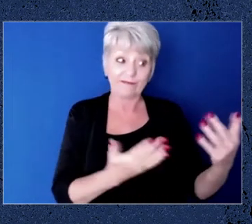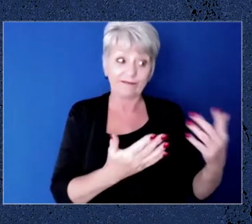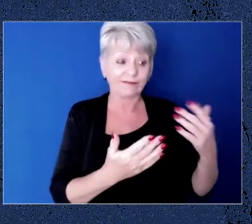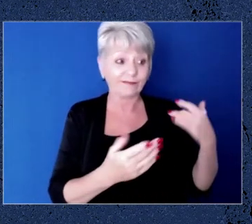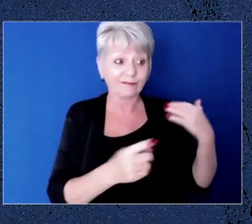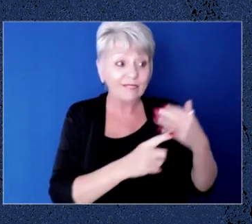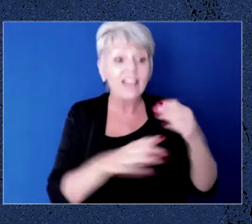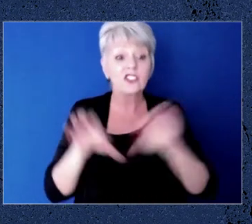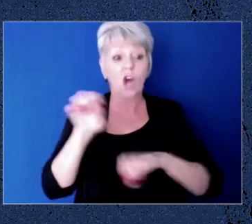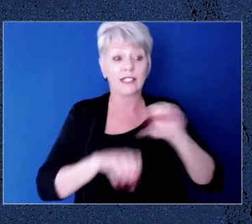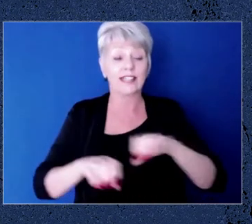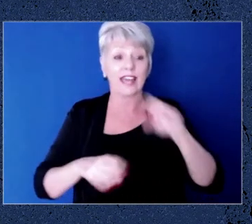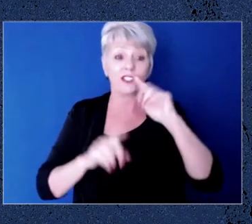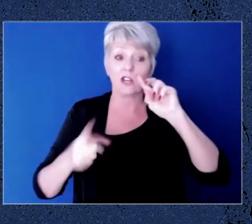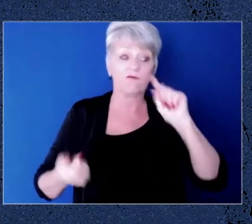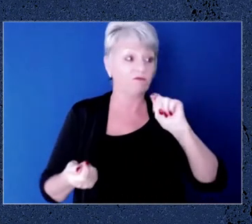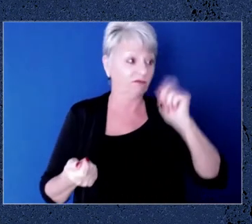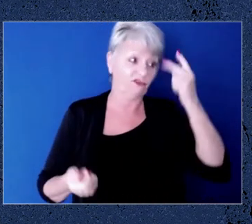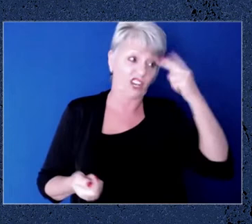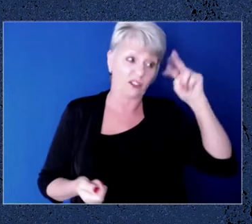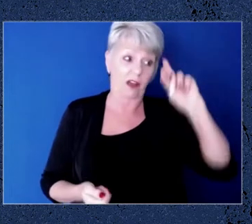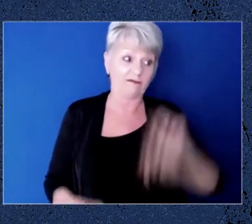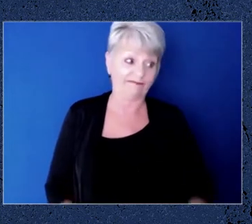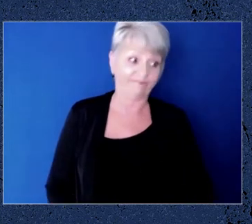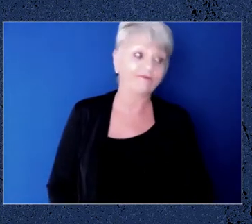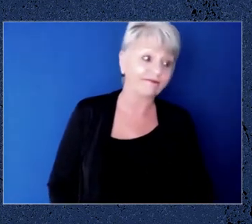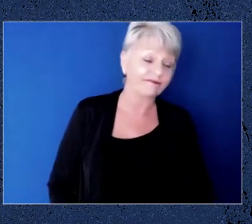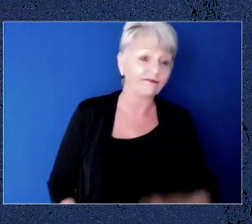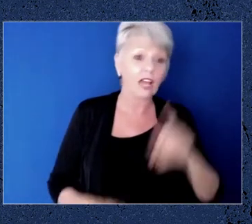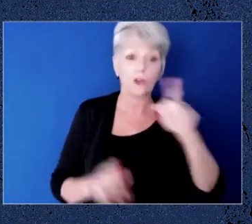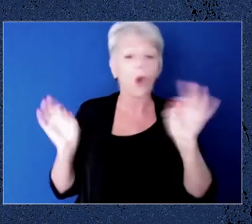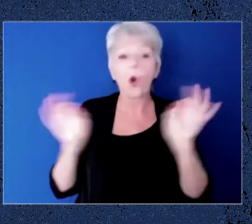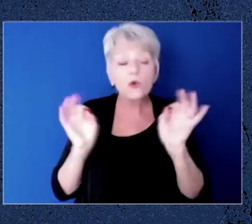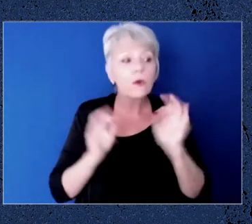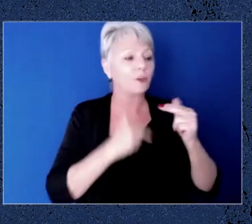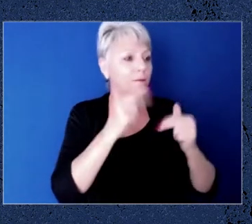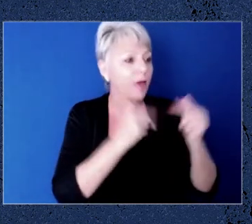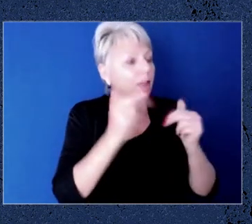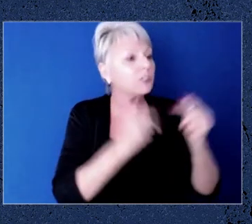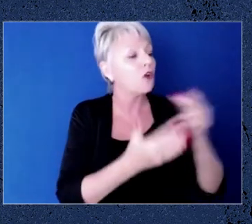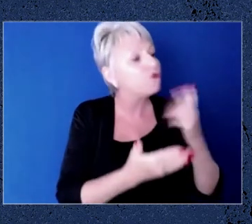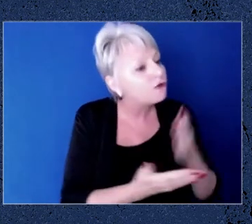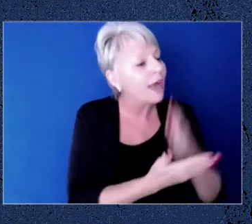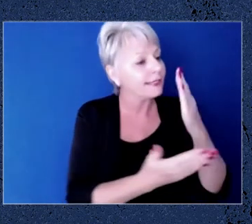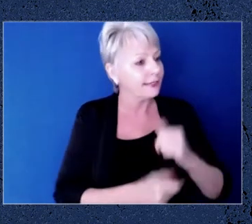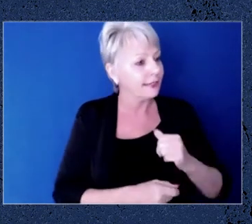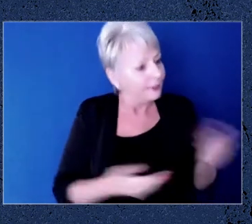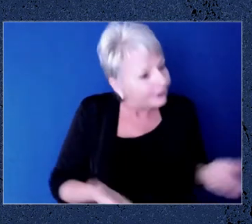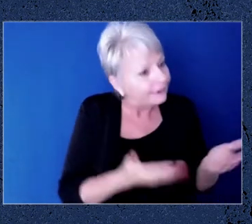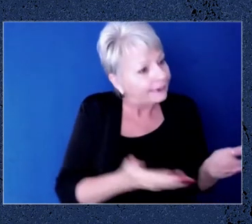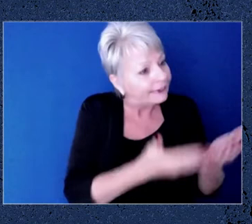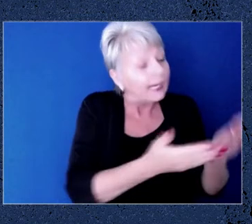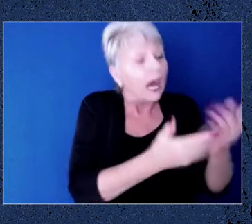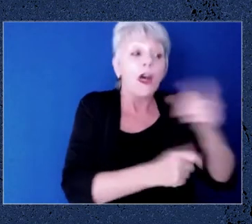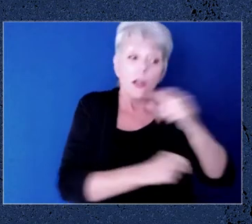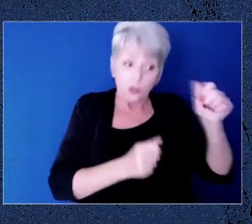science has changed its view. Come on board, tell us everything you know. Like, no. You actually have to build that trust, give the confidence that that knowledge isn't going to be appropriated, because then you've